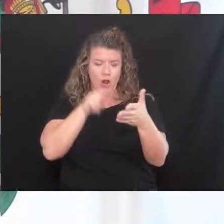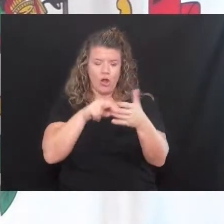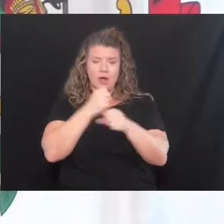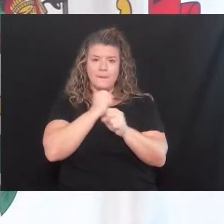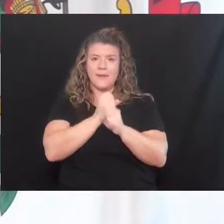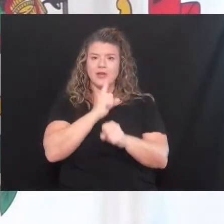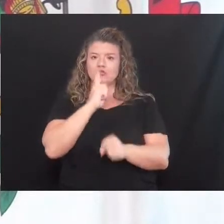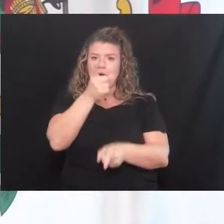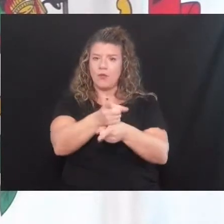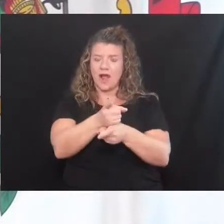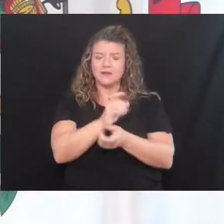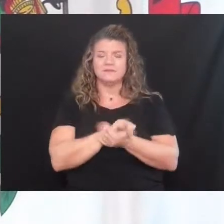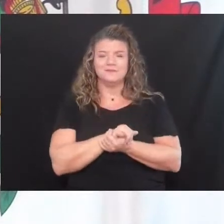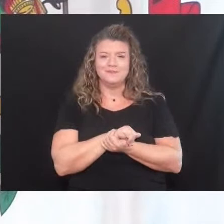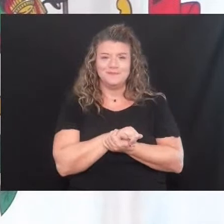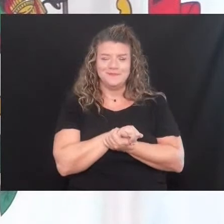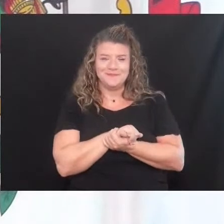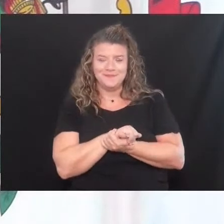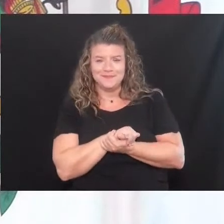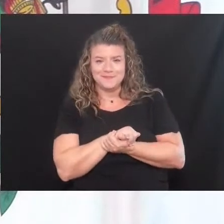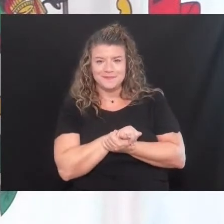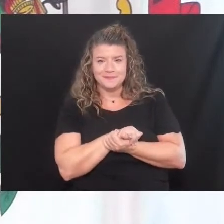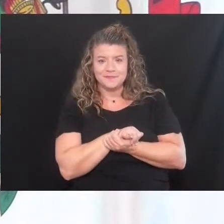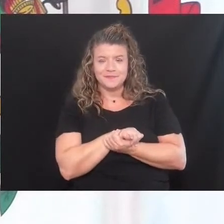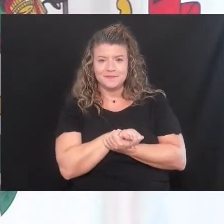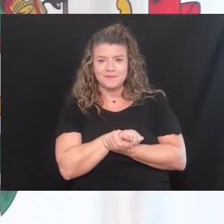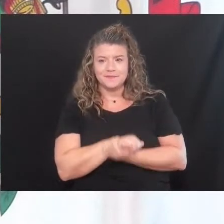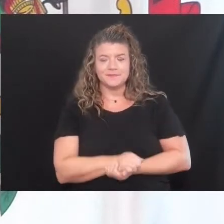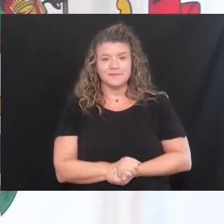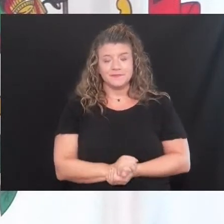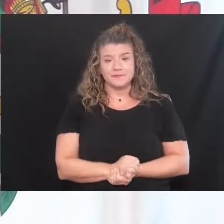second, but we are at